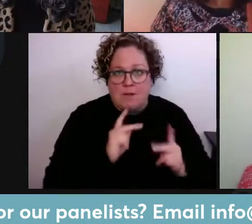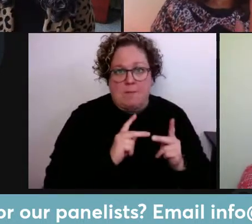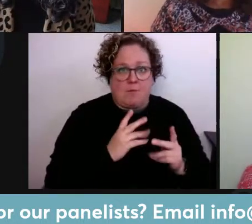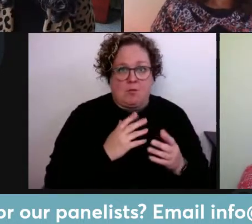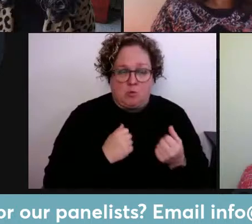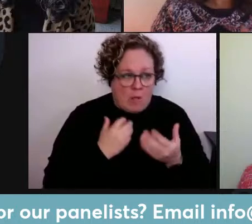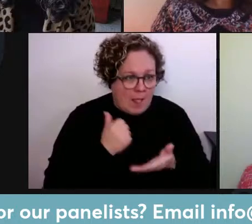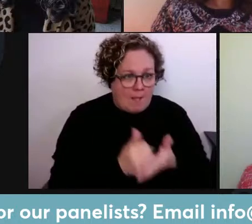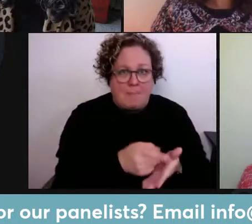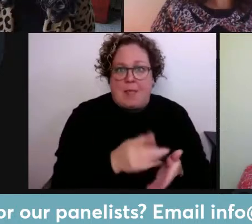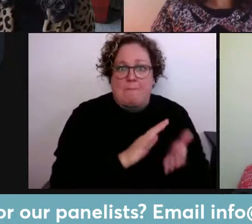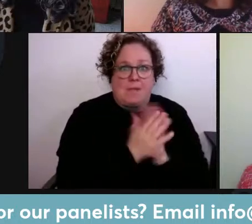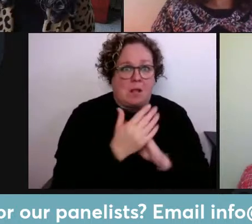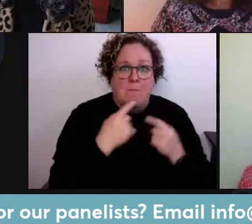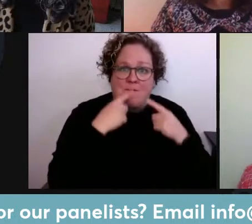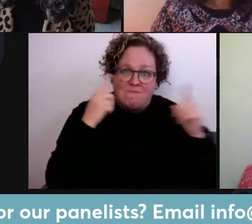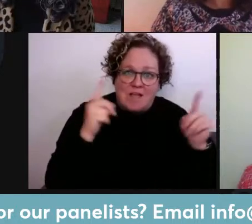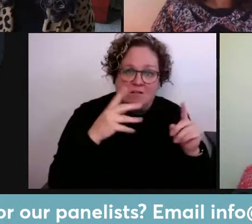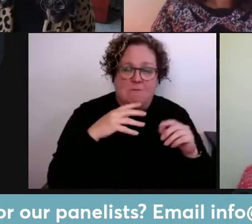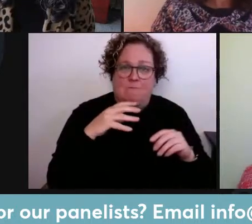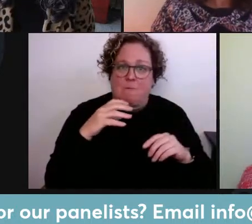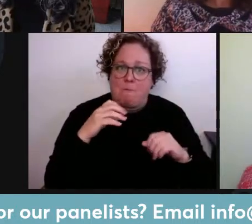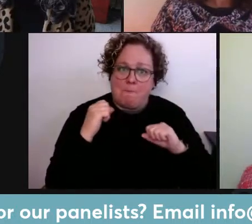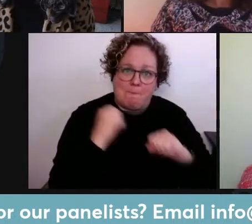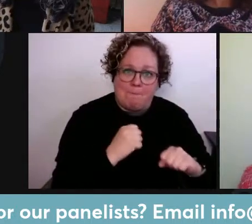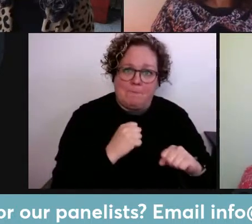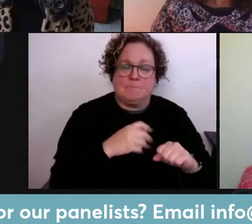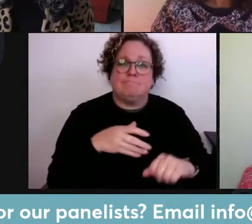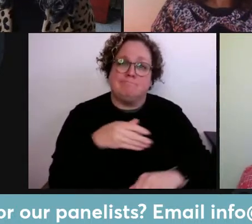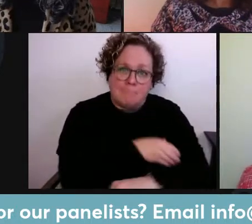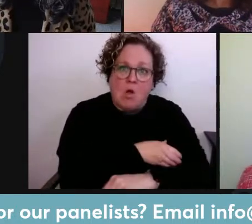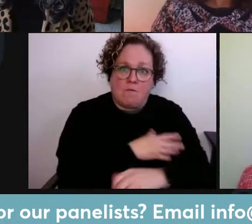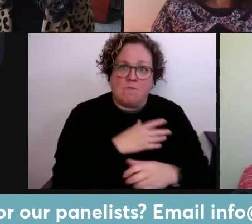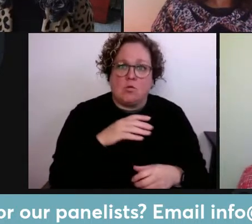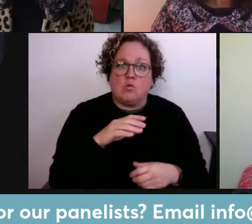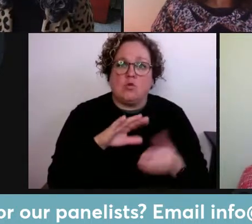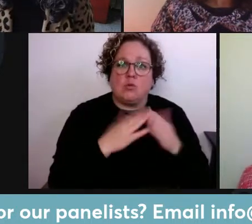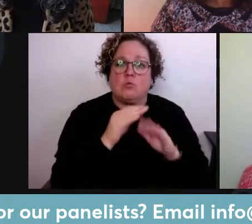effective, powerful, and strong community stakeholders.